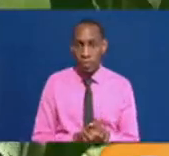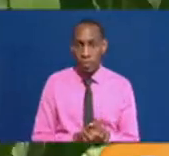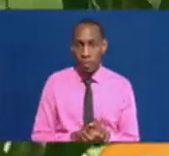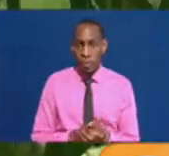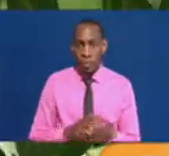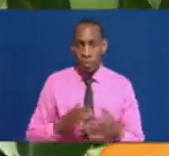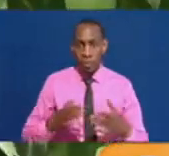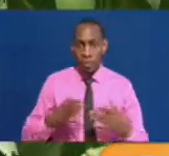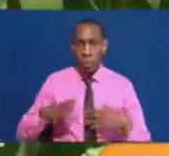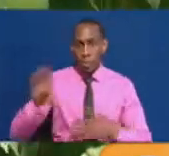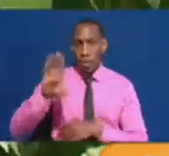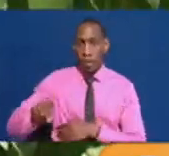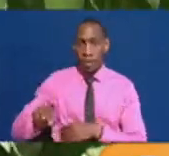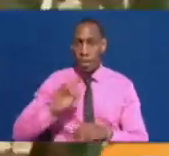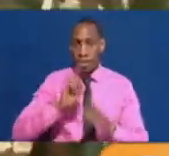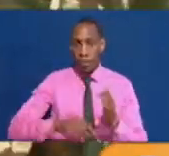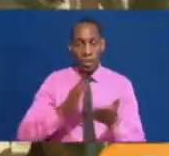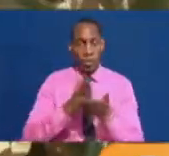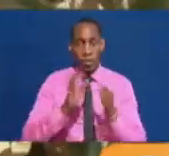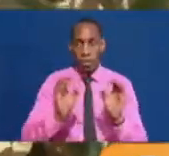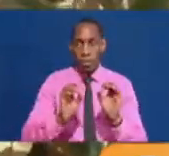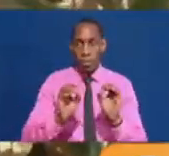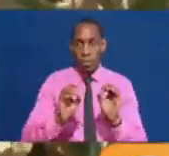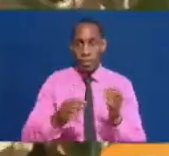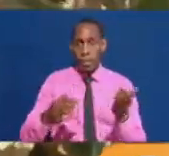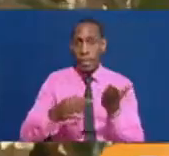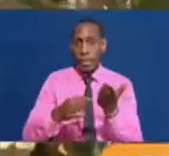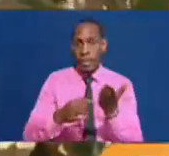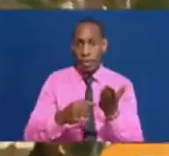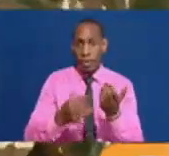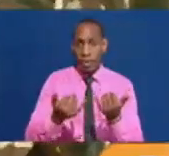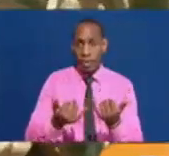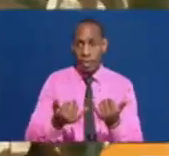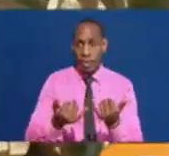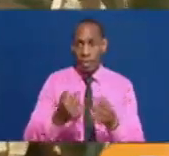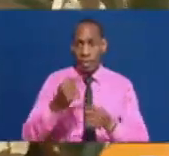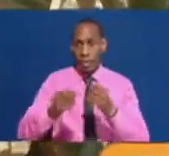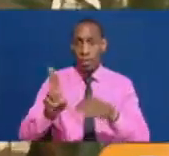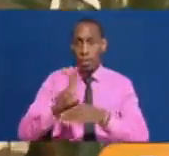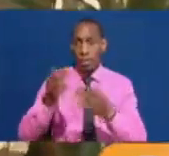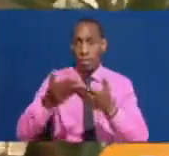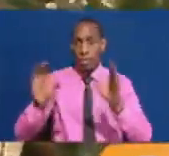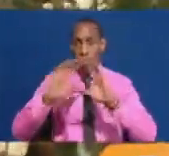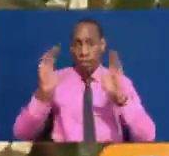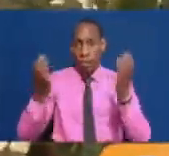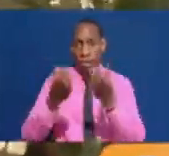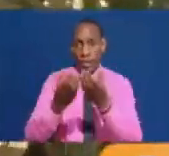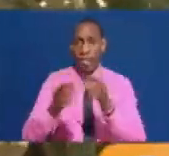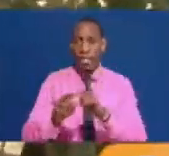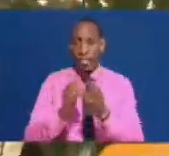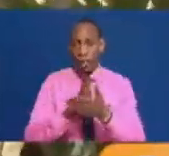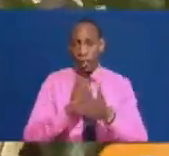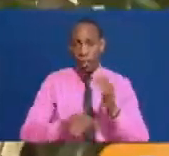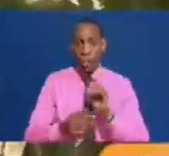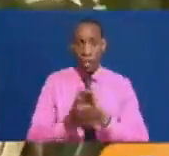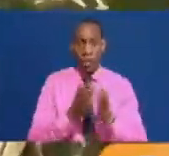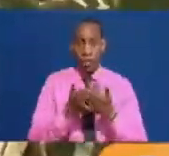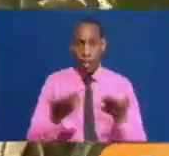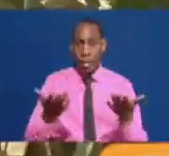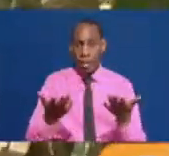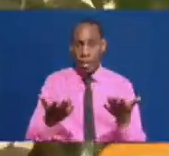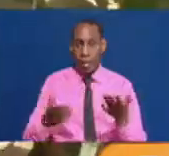I can say is it's not true. The technology is currently being used all over the world. Actually, there is no continent